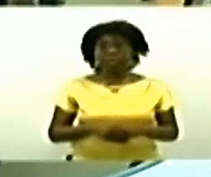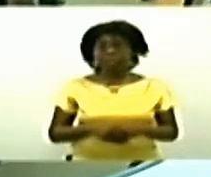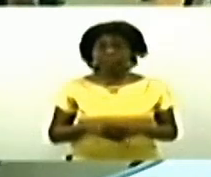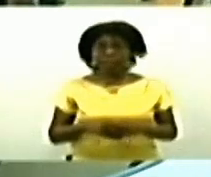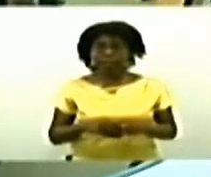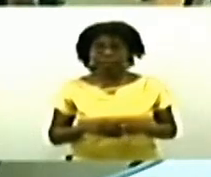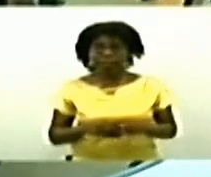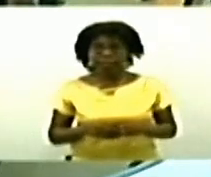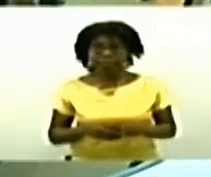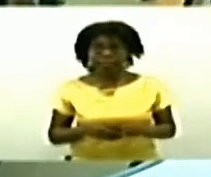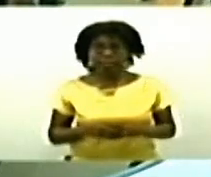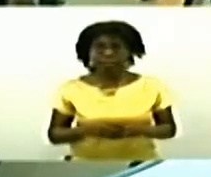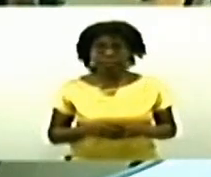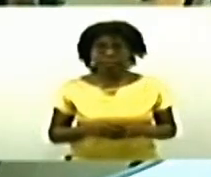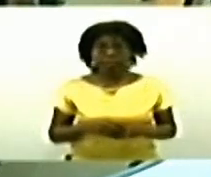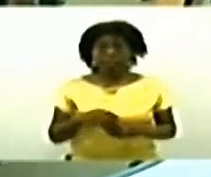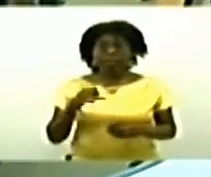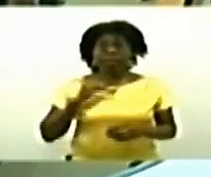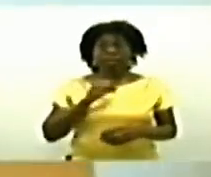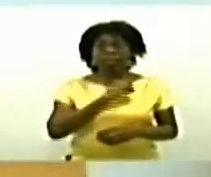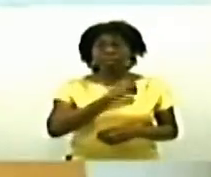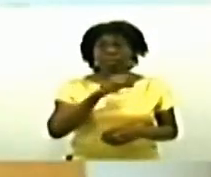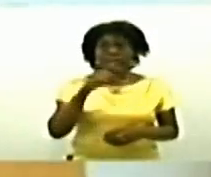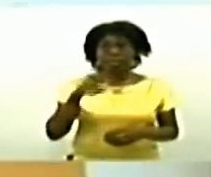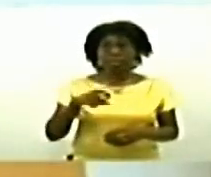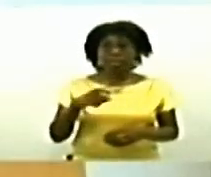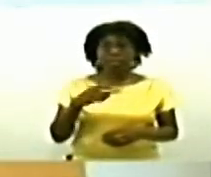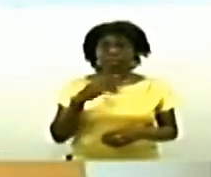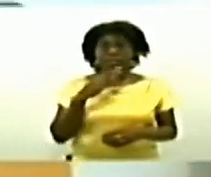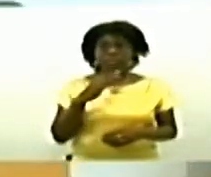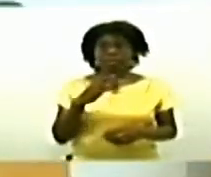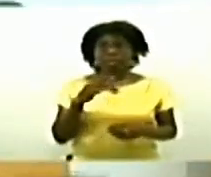representative, senator who made mention of...